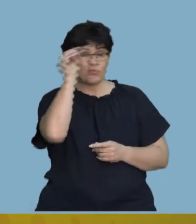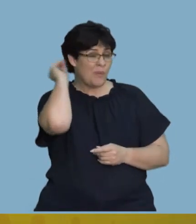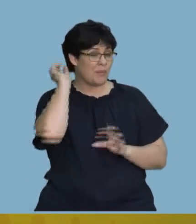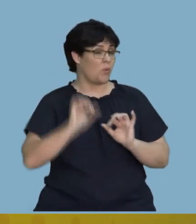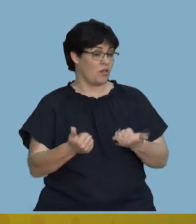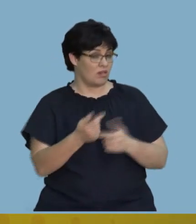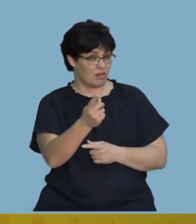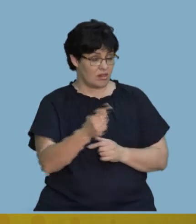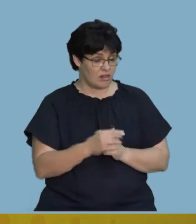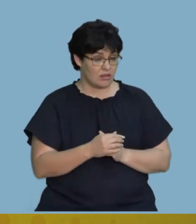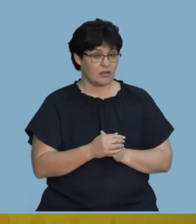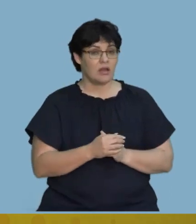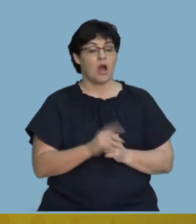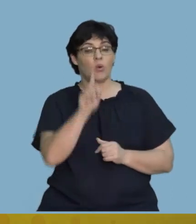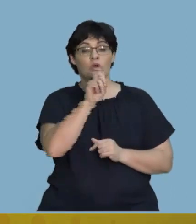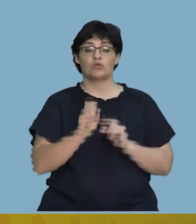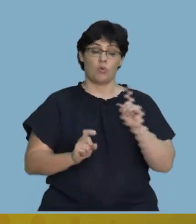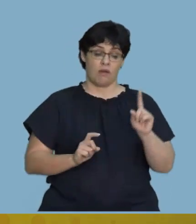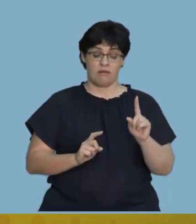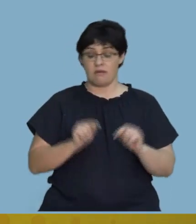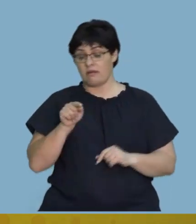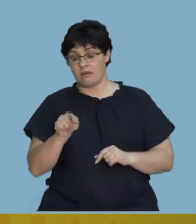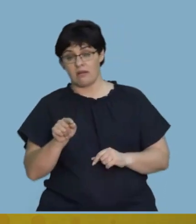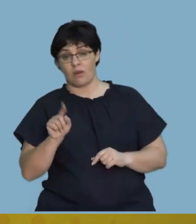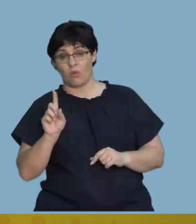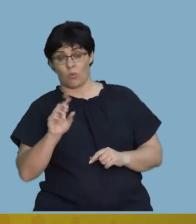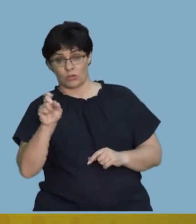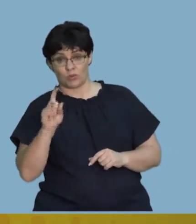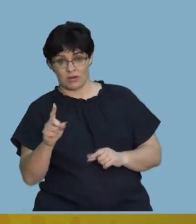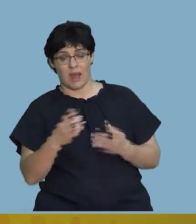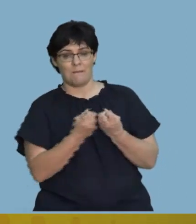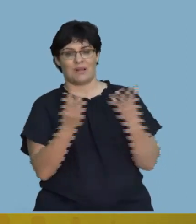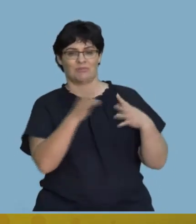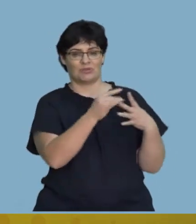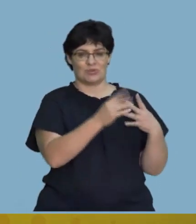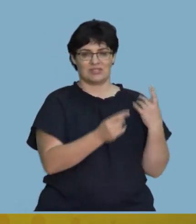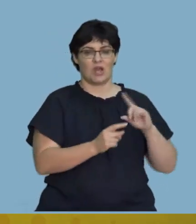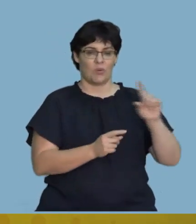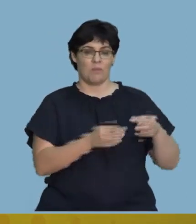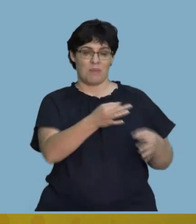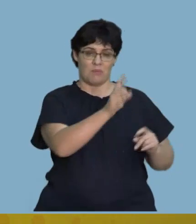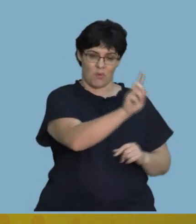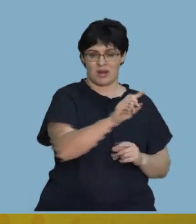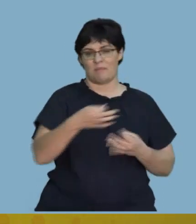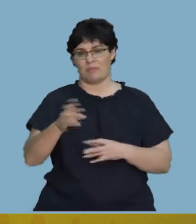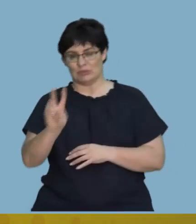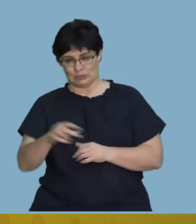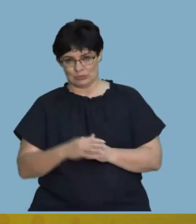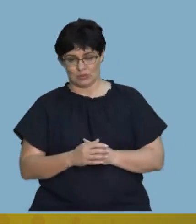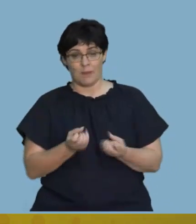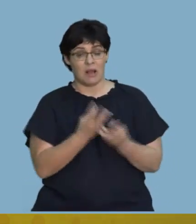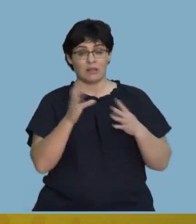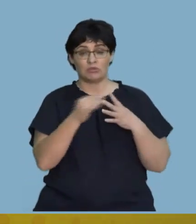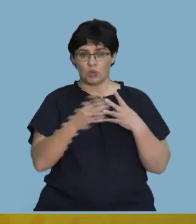very well that question 1 in both papers is actually multiple choice. And these multiple choice are not exactly